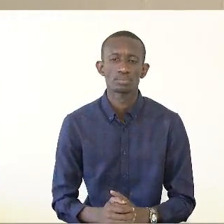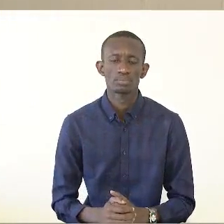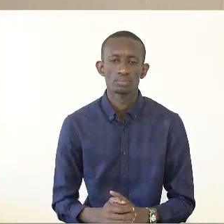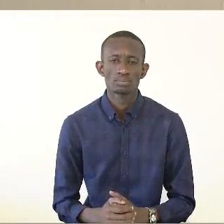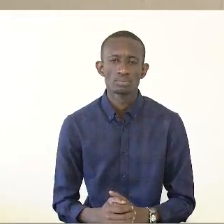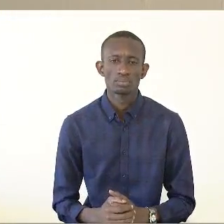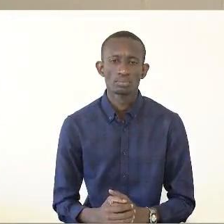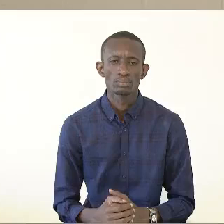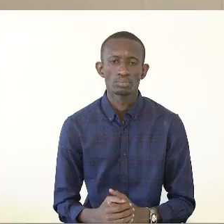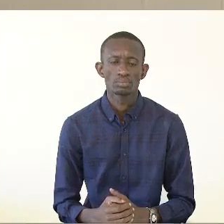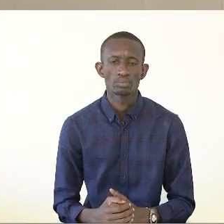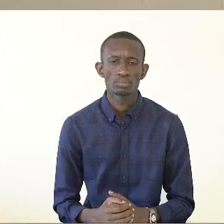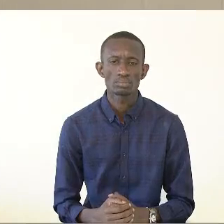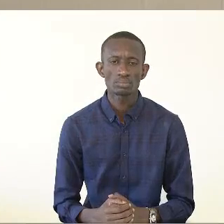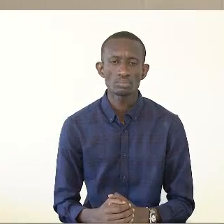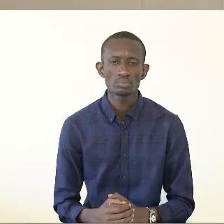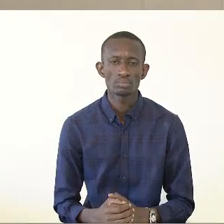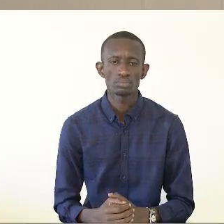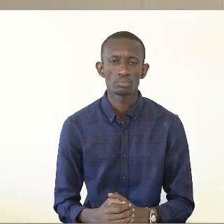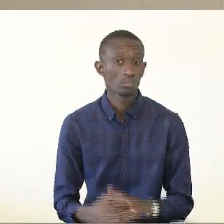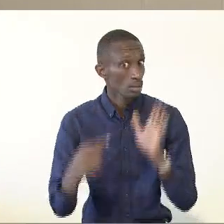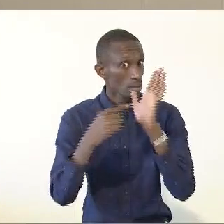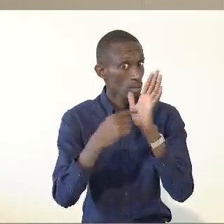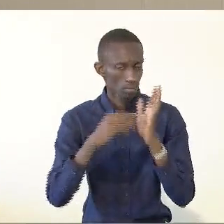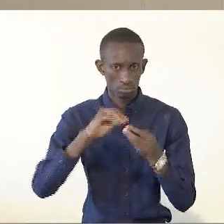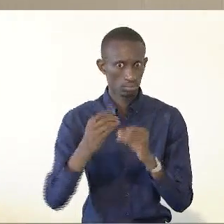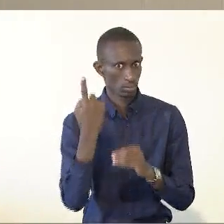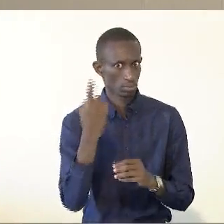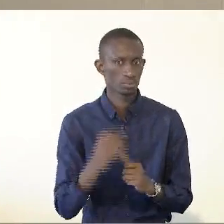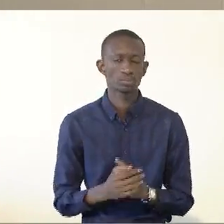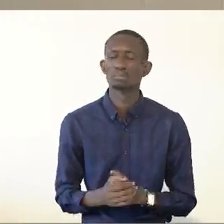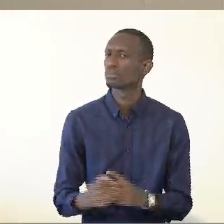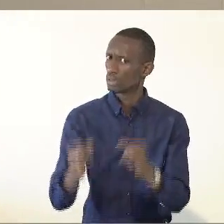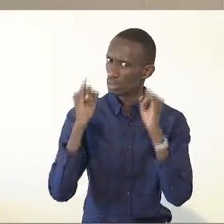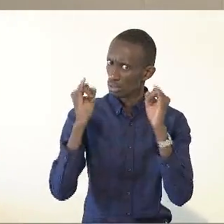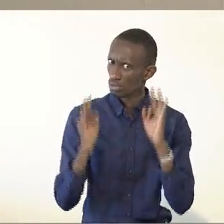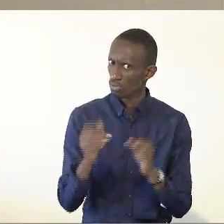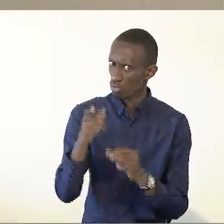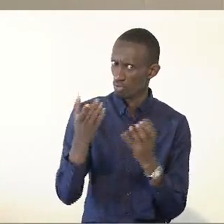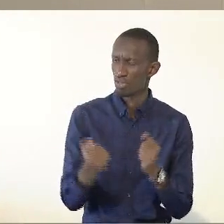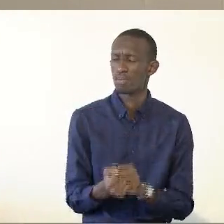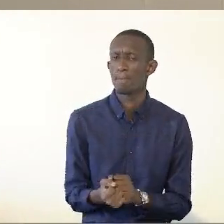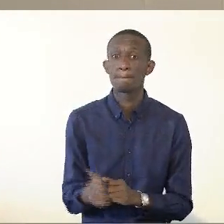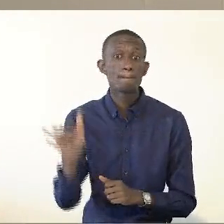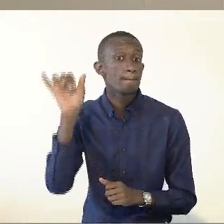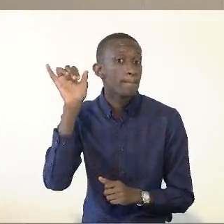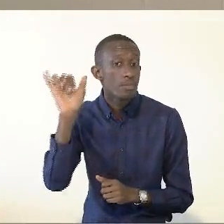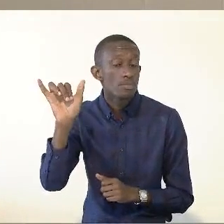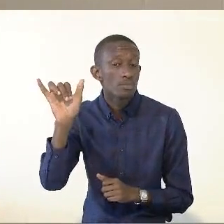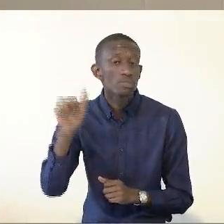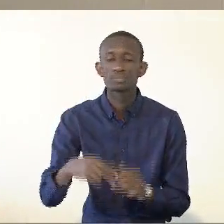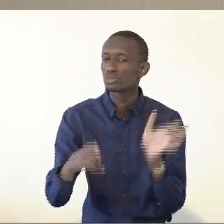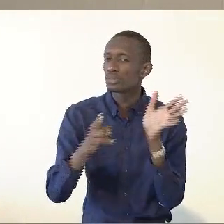Example, let's call it number 1. If you have y equals